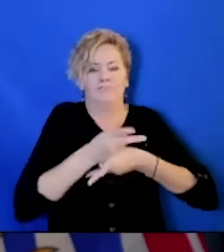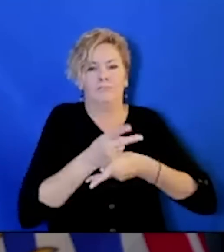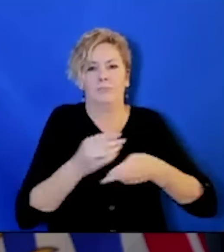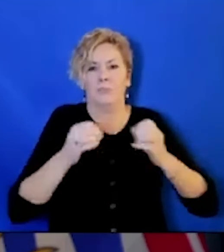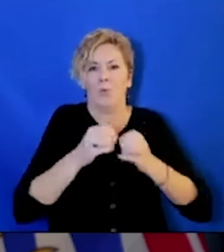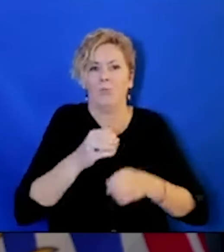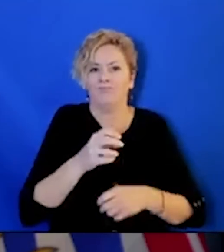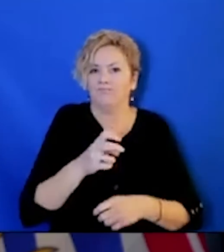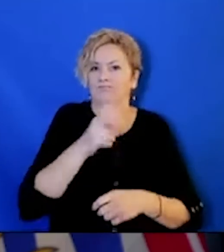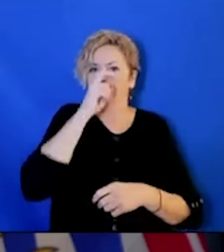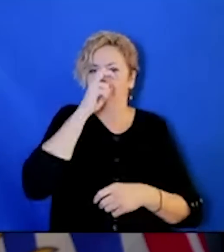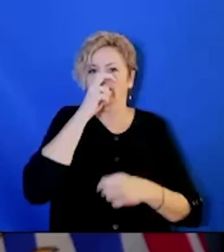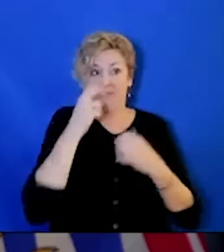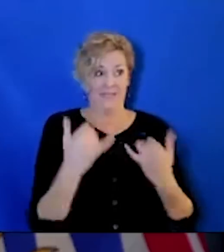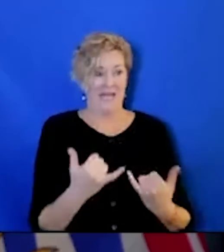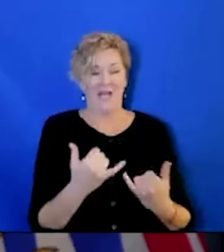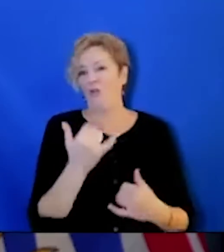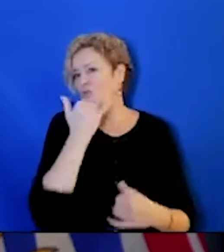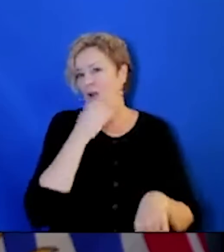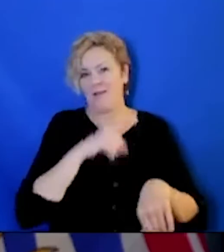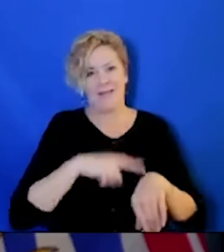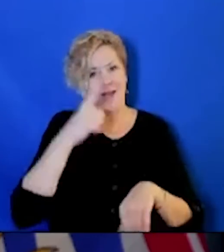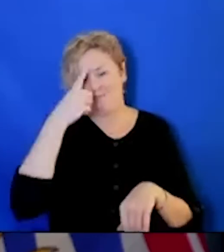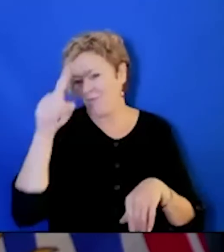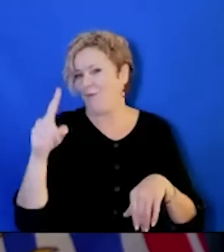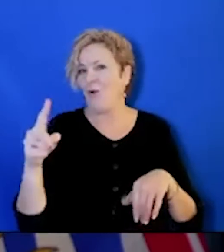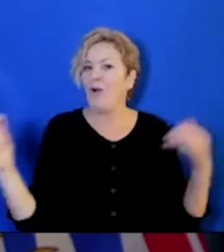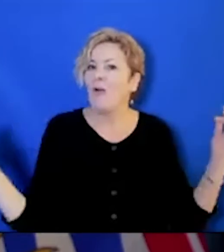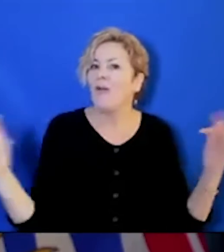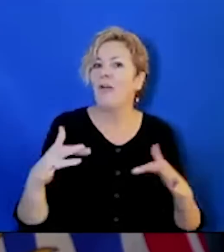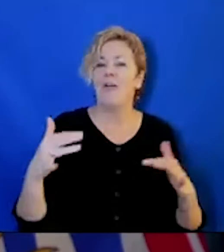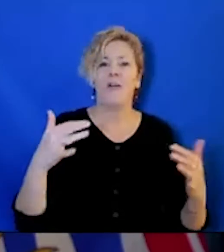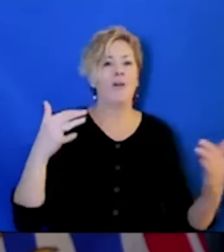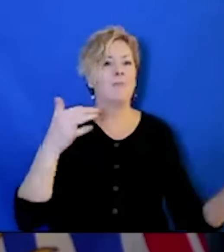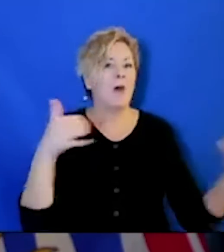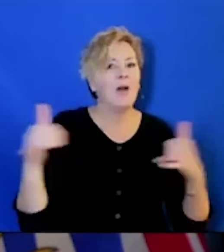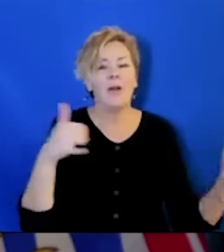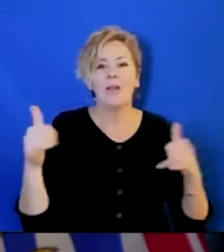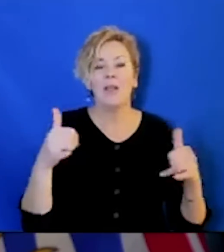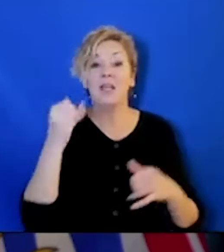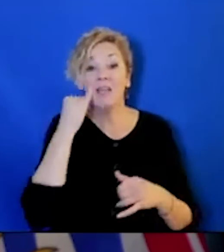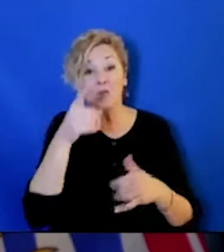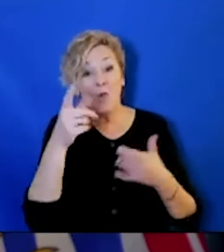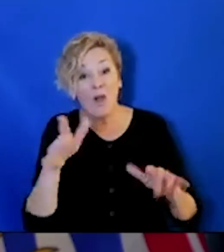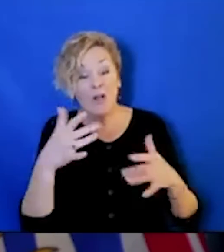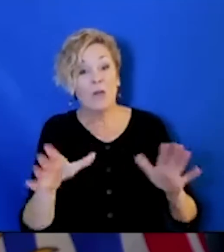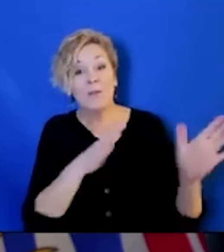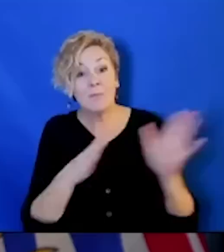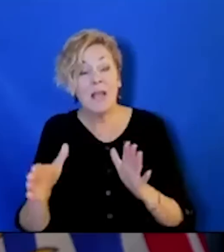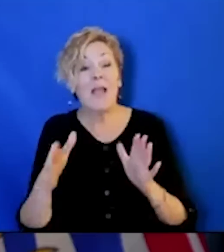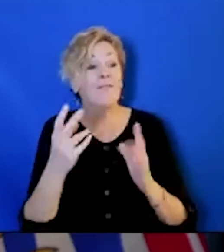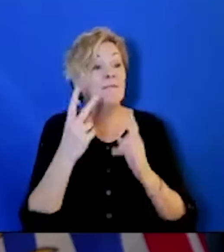have those social interactions. If you have visits planned from friends or family, or you're